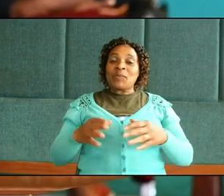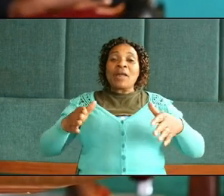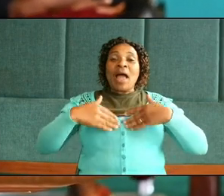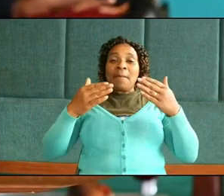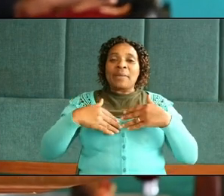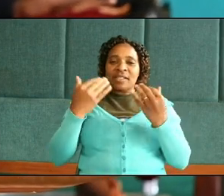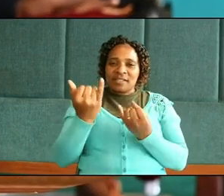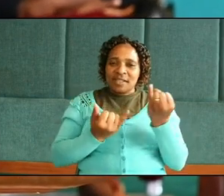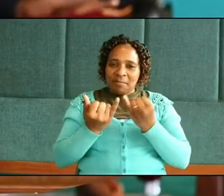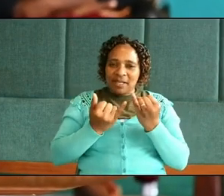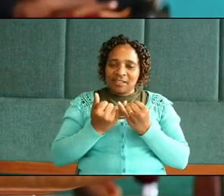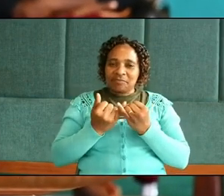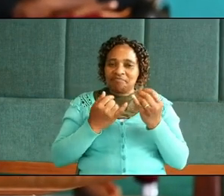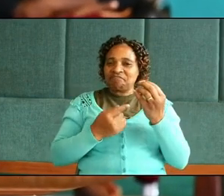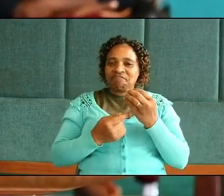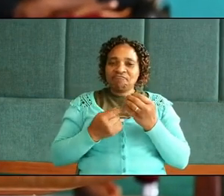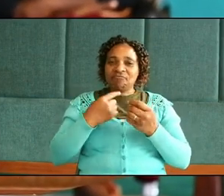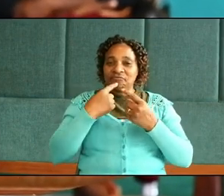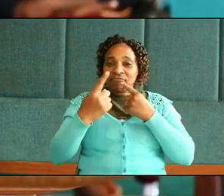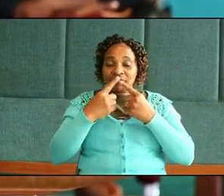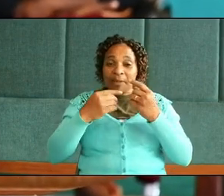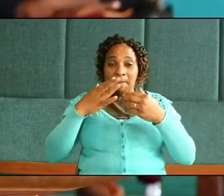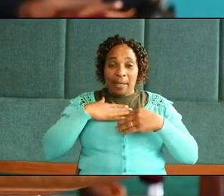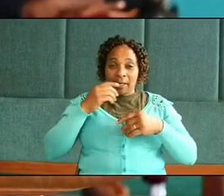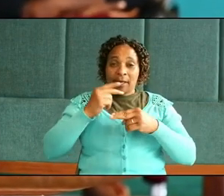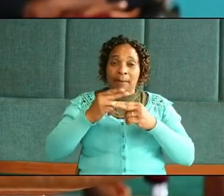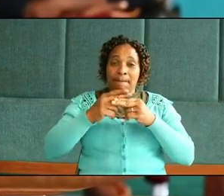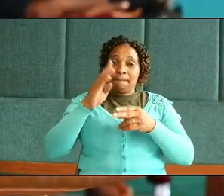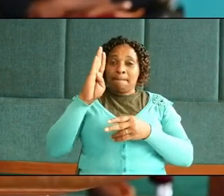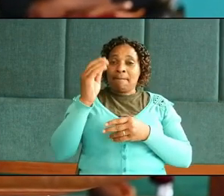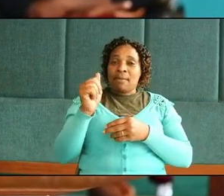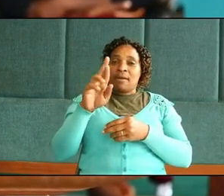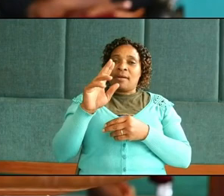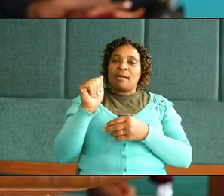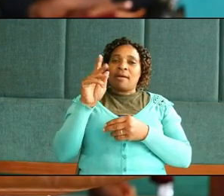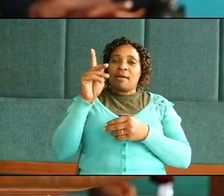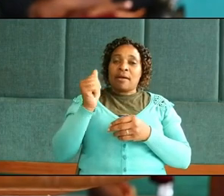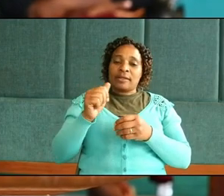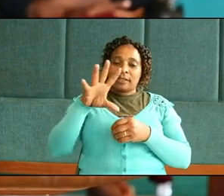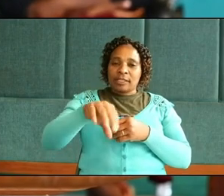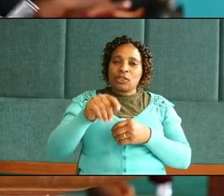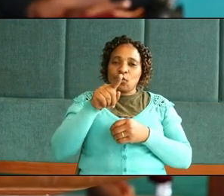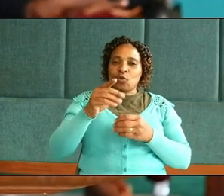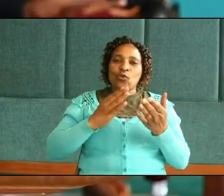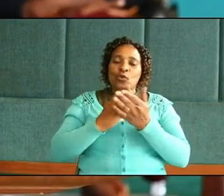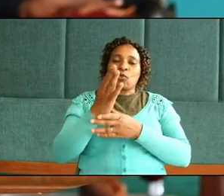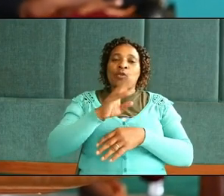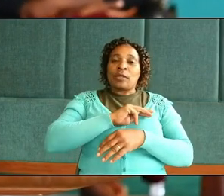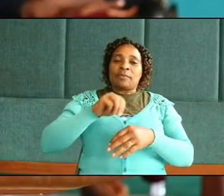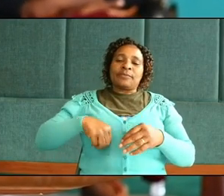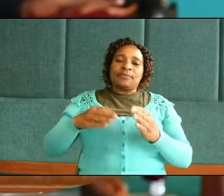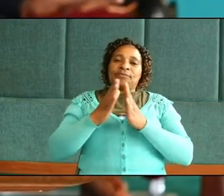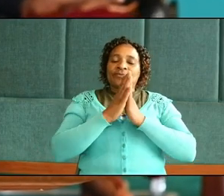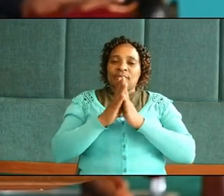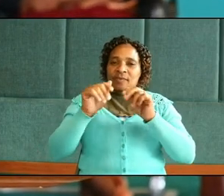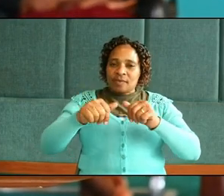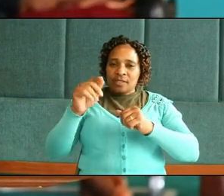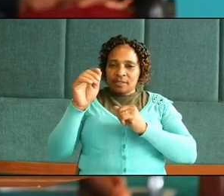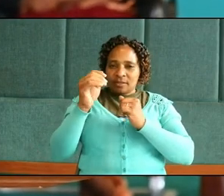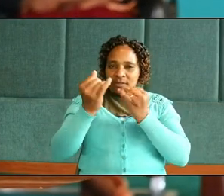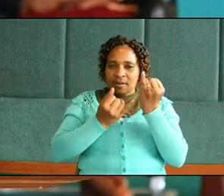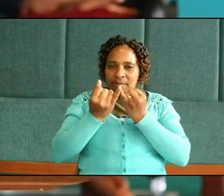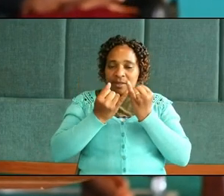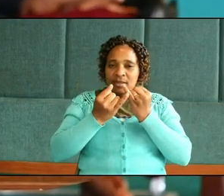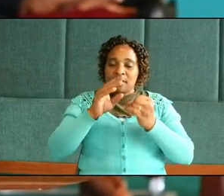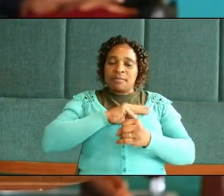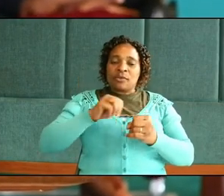Happy Sabbath. As previously mentioned, my name is Baraka, and I'll be taking you through the mission story for this Sabbath.